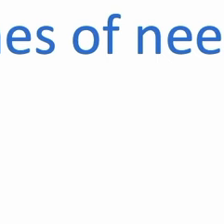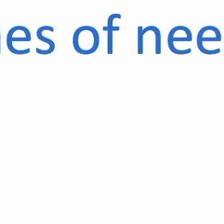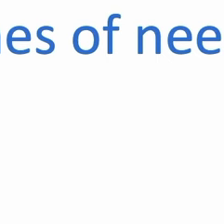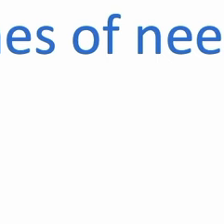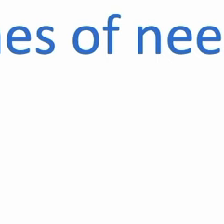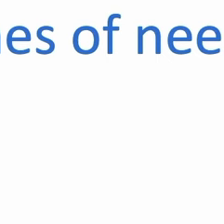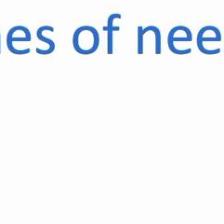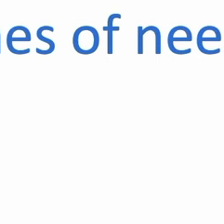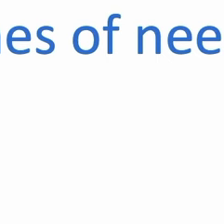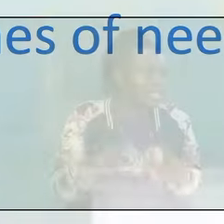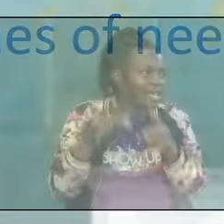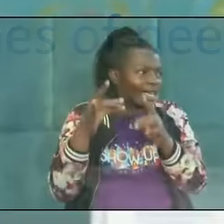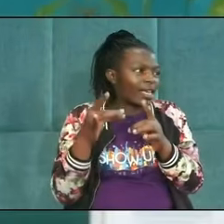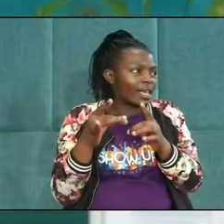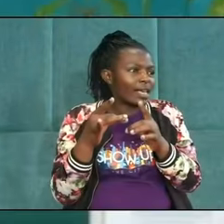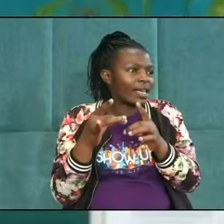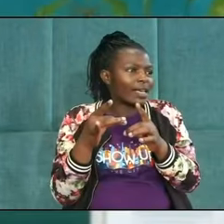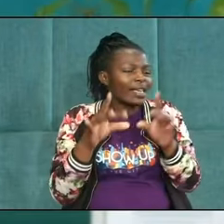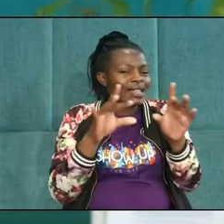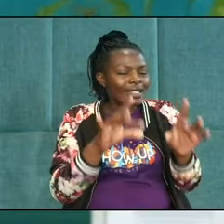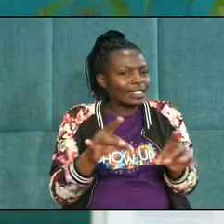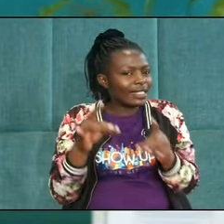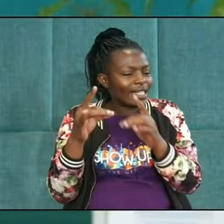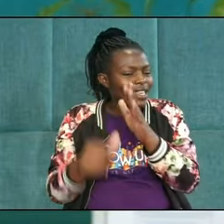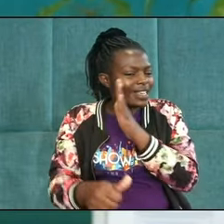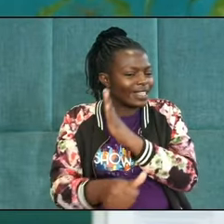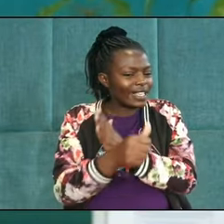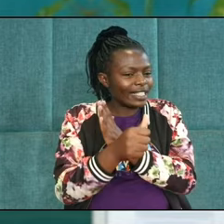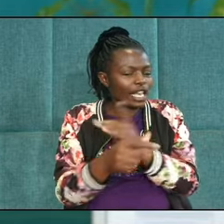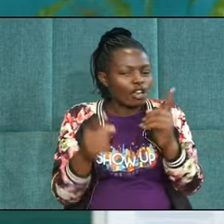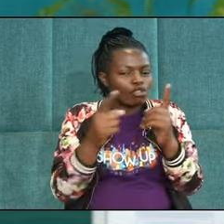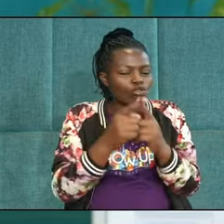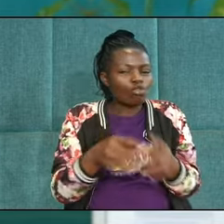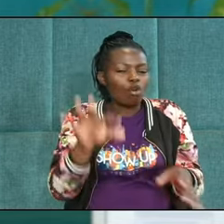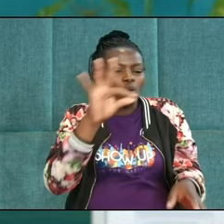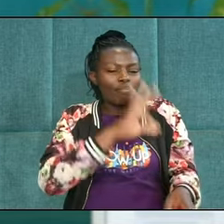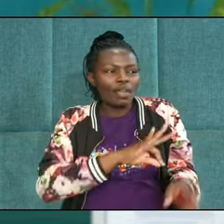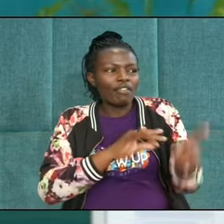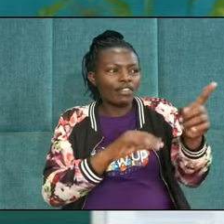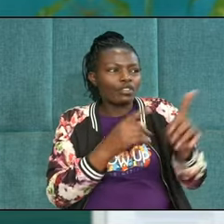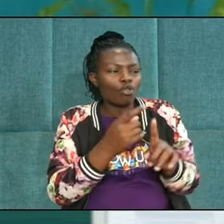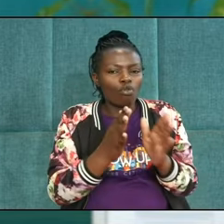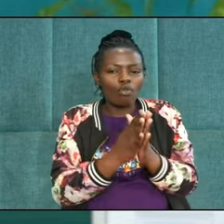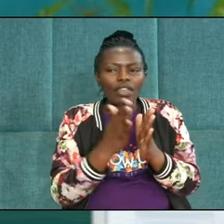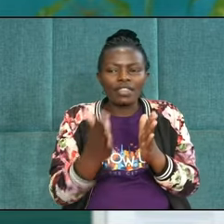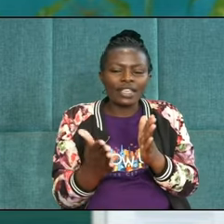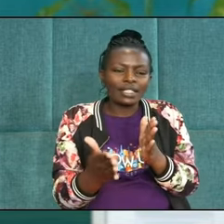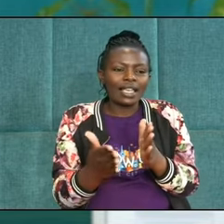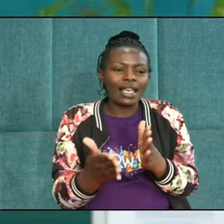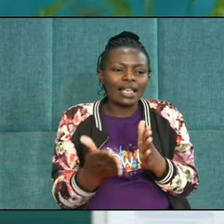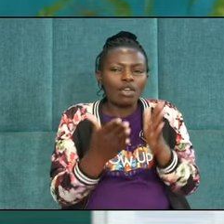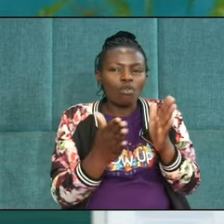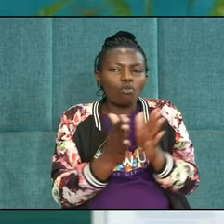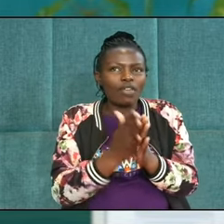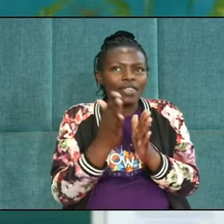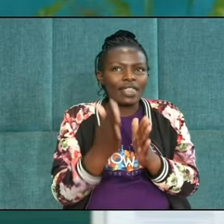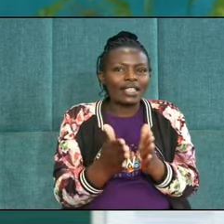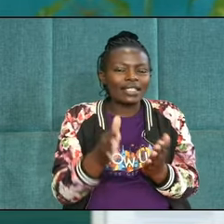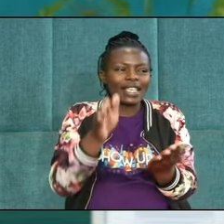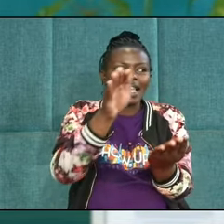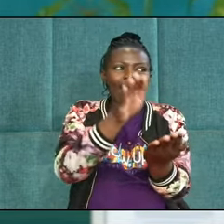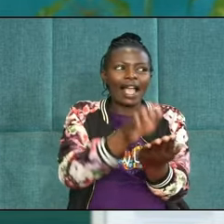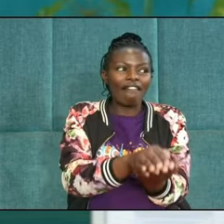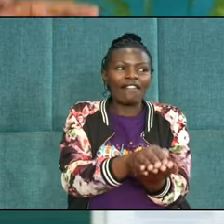risks in order to benefit from the insurance. The company will assist you in times of need